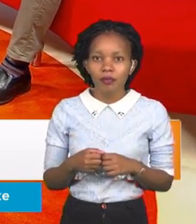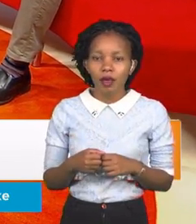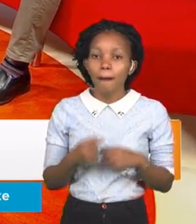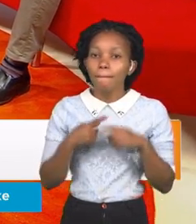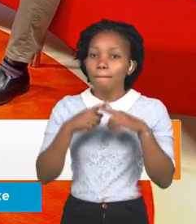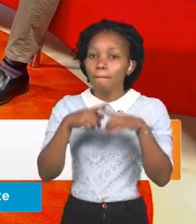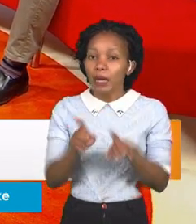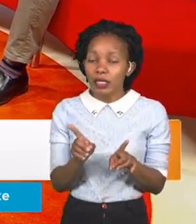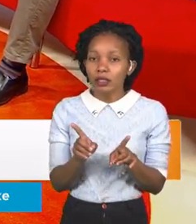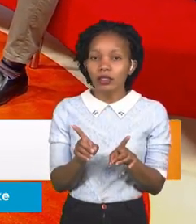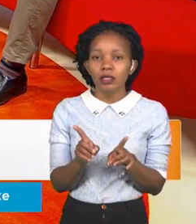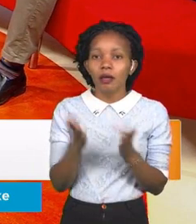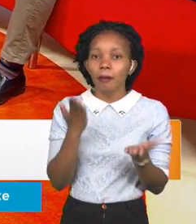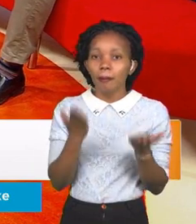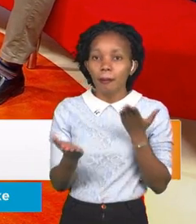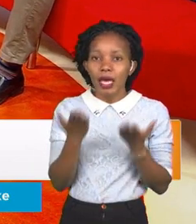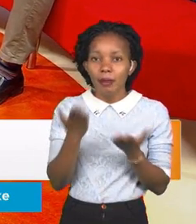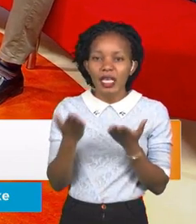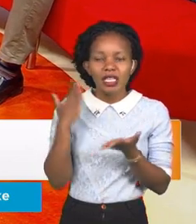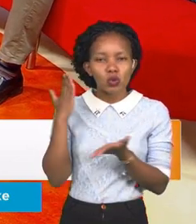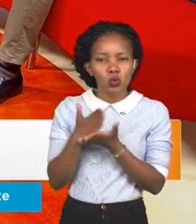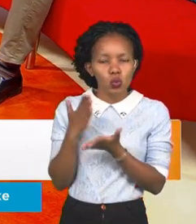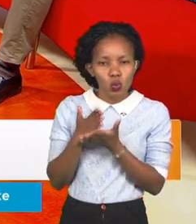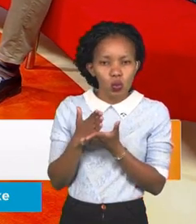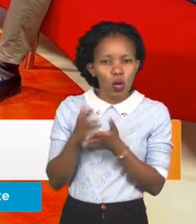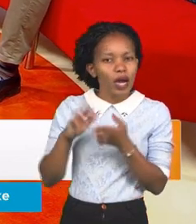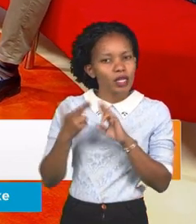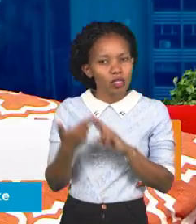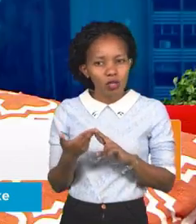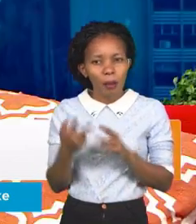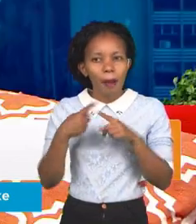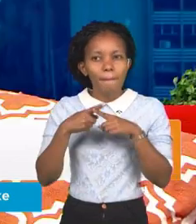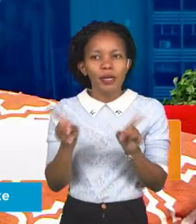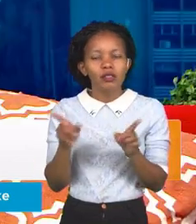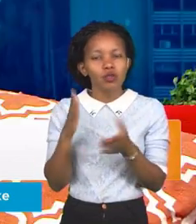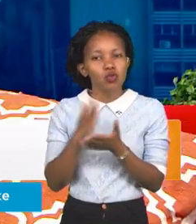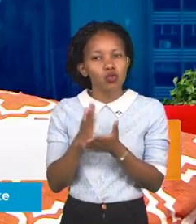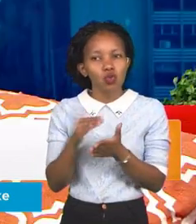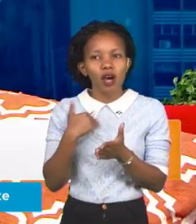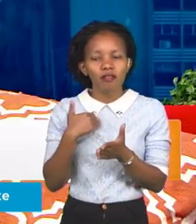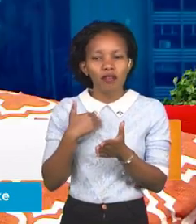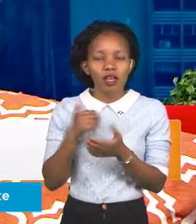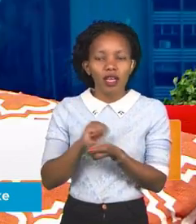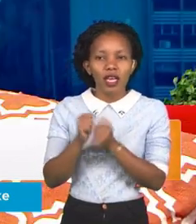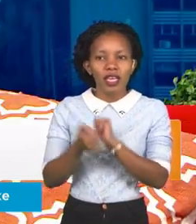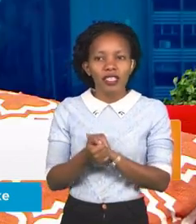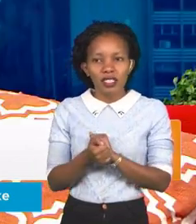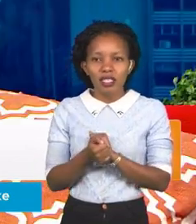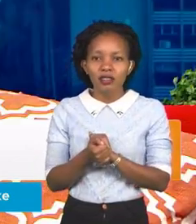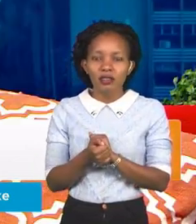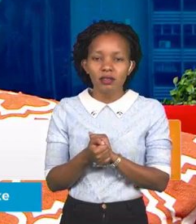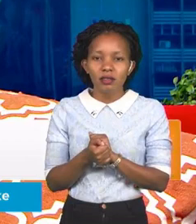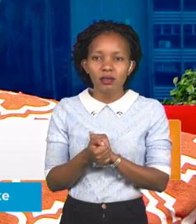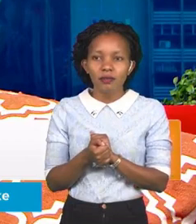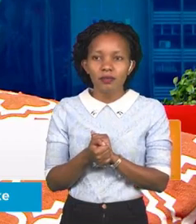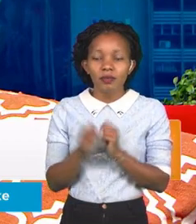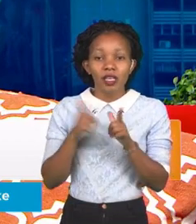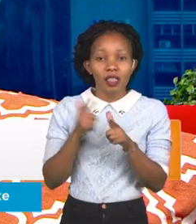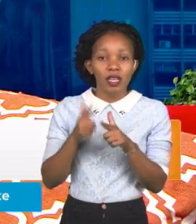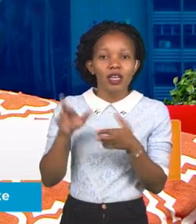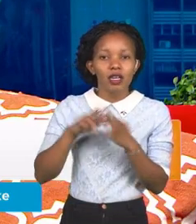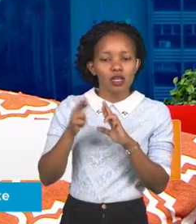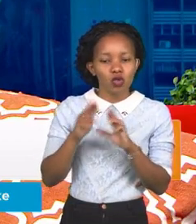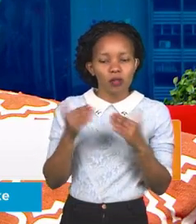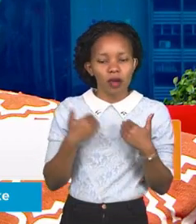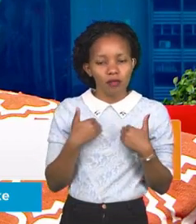though it may not be actually a relationship, but the fact that there is exchange, mm-hmm. there's some bit of exchange, then there is a